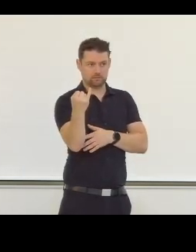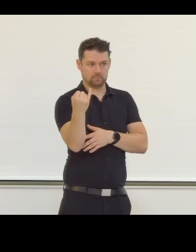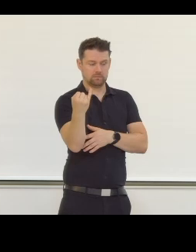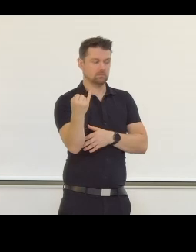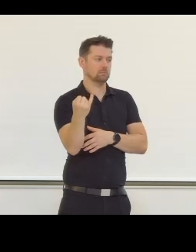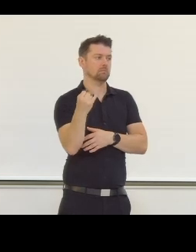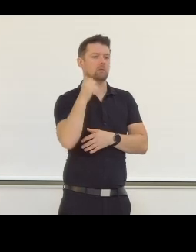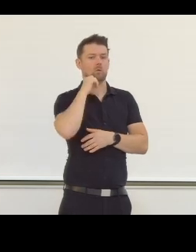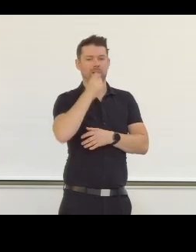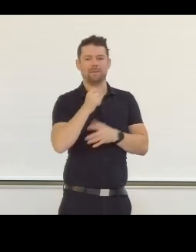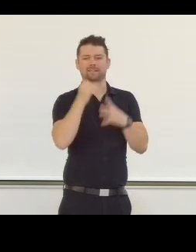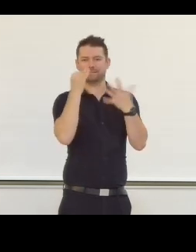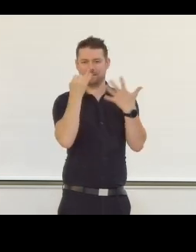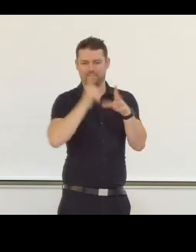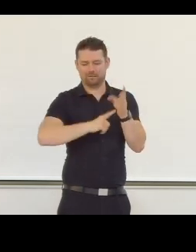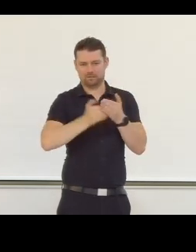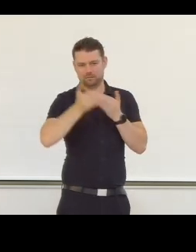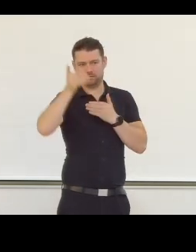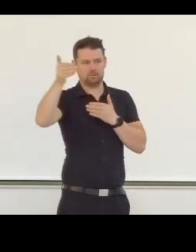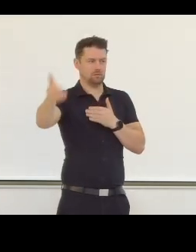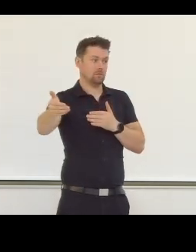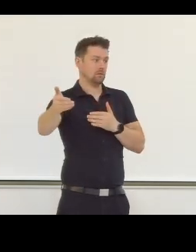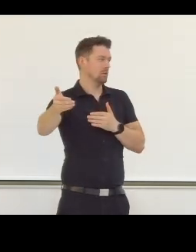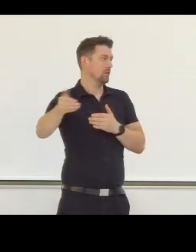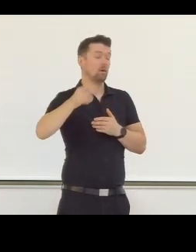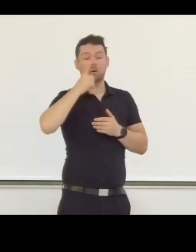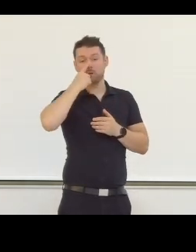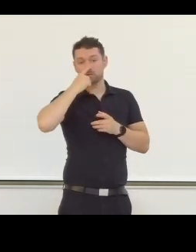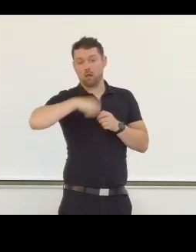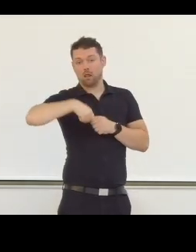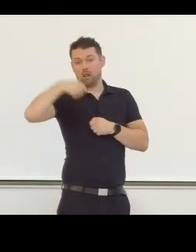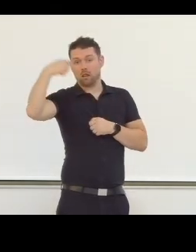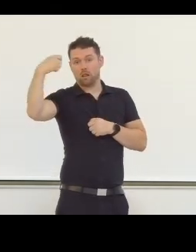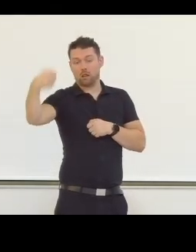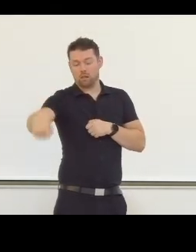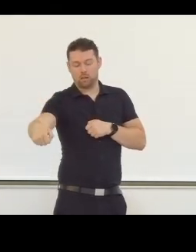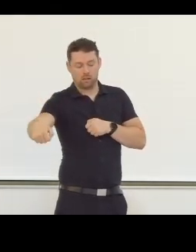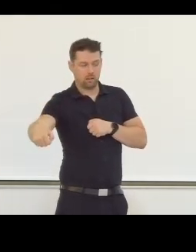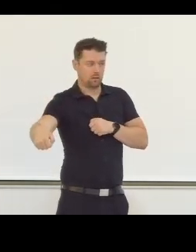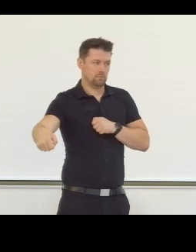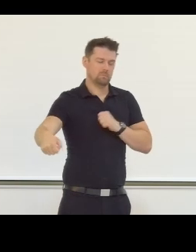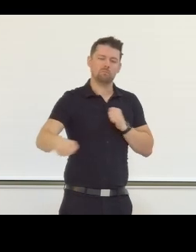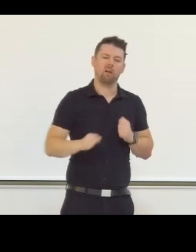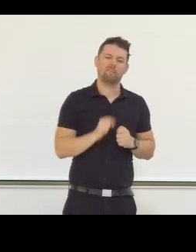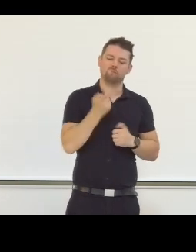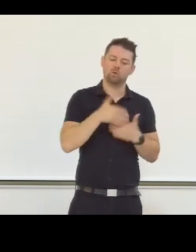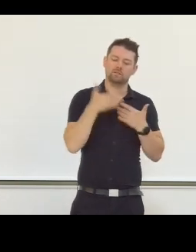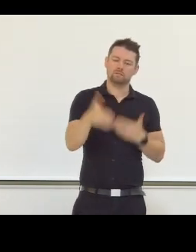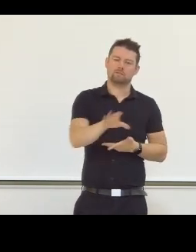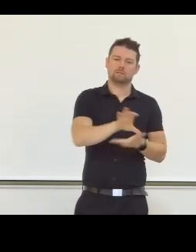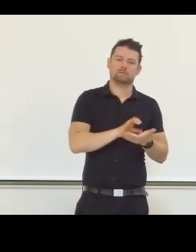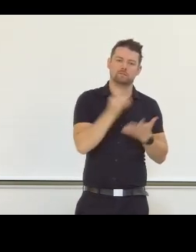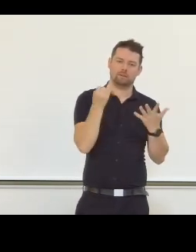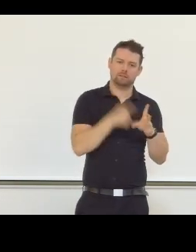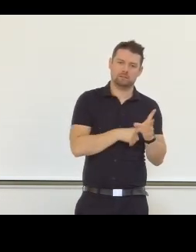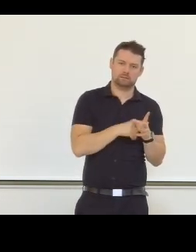be running for 7 years. Potentially being extended beyond that, but that would be the first funding phase, 7